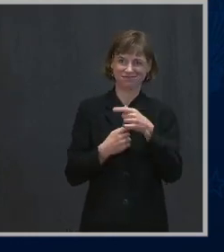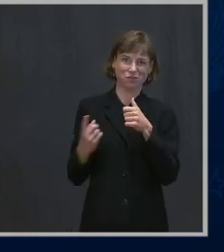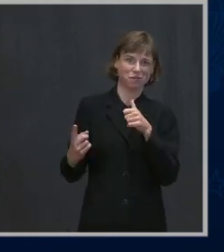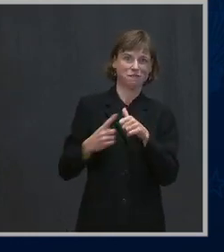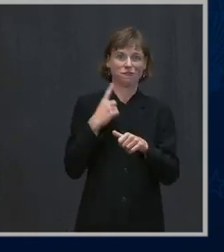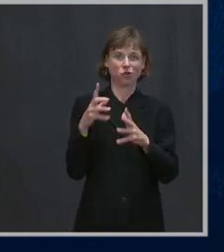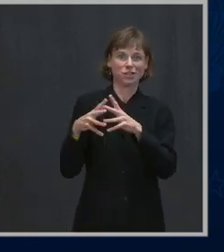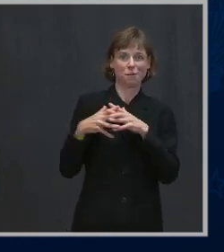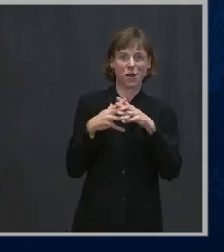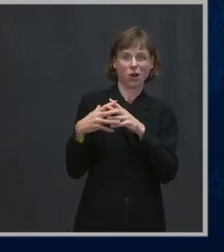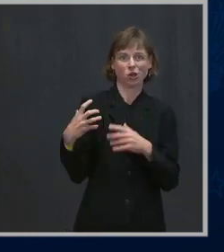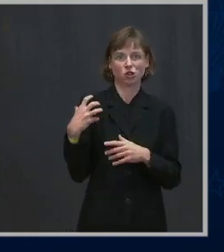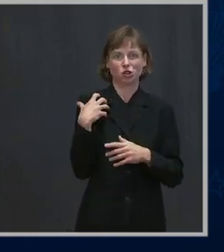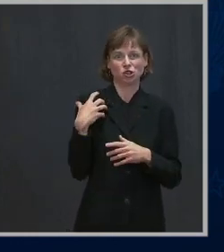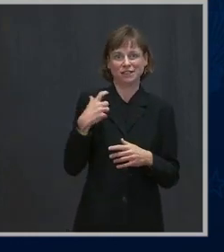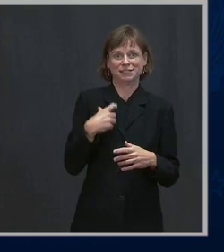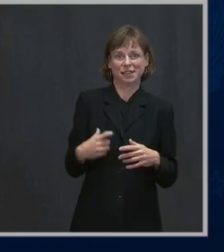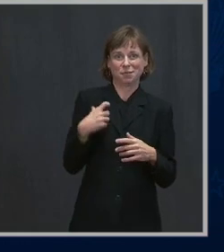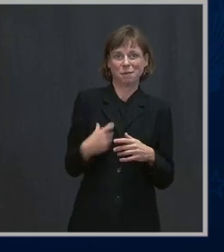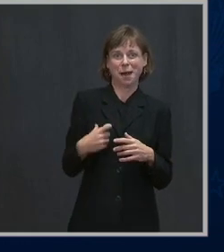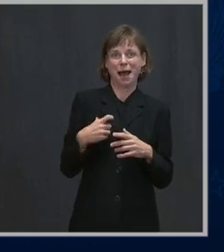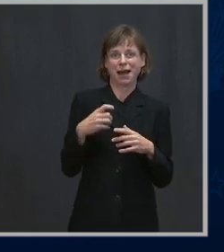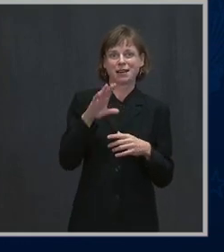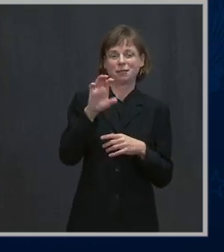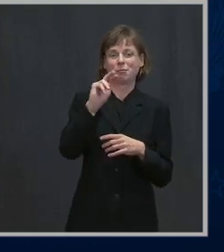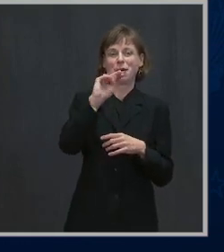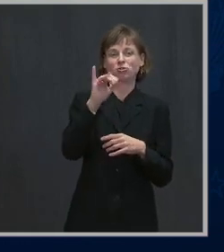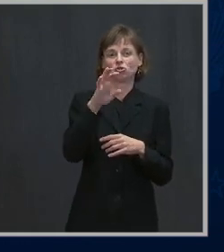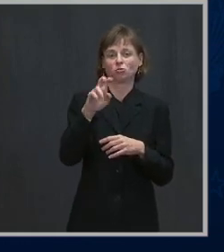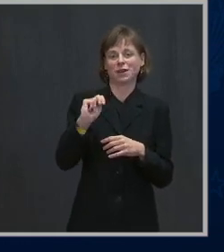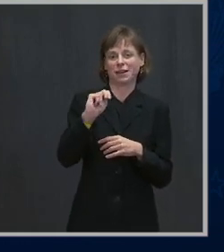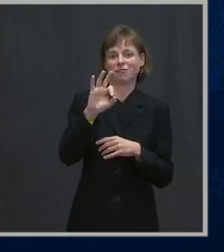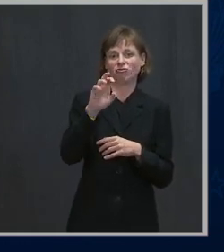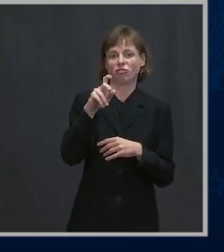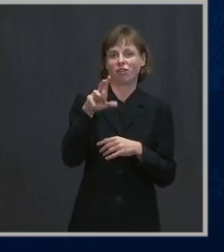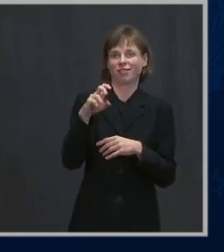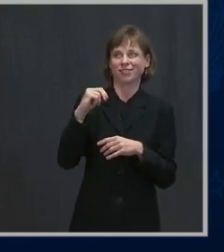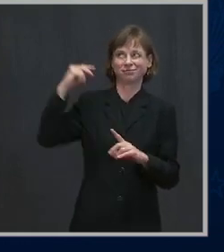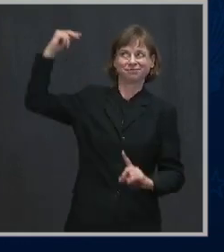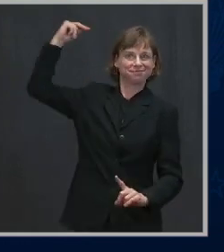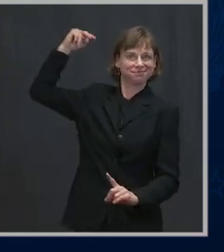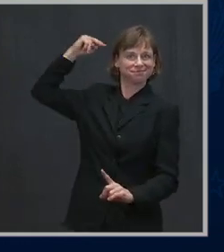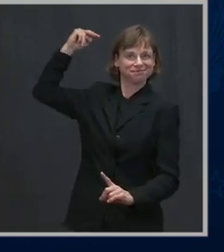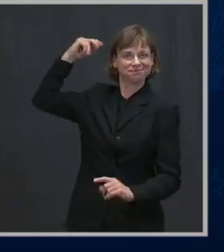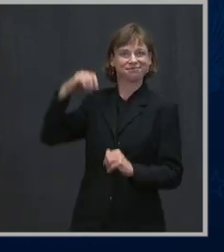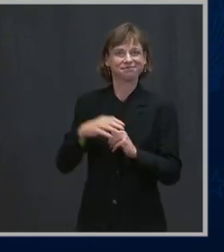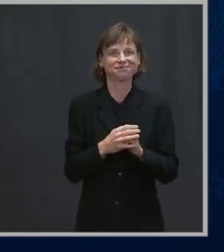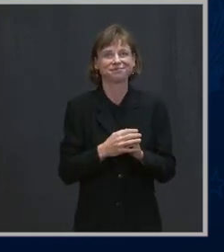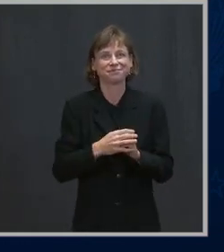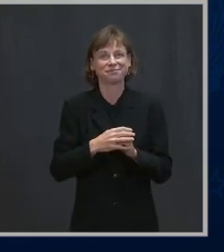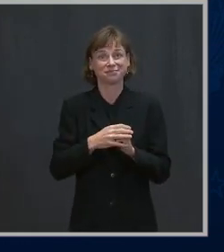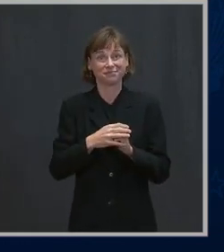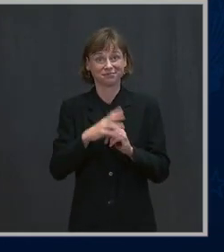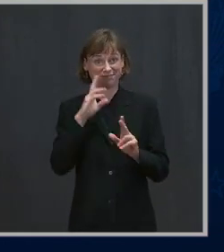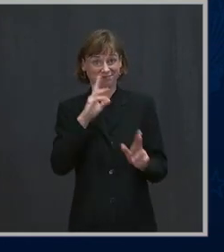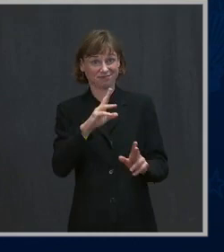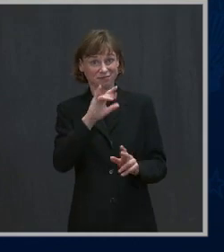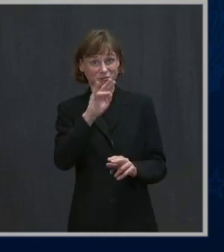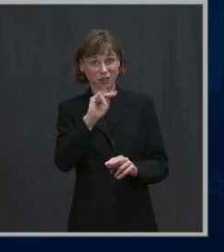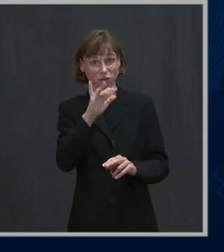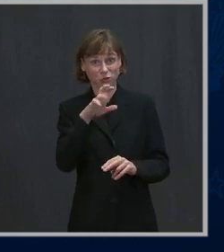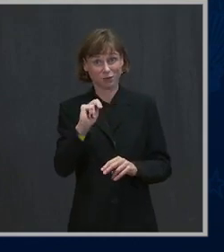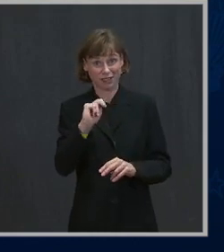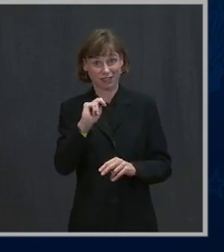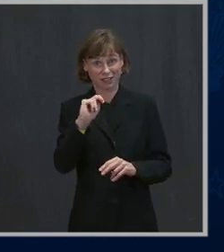diplomat benjamin franklin and by the way i want you all to know in the press i was the benjamin franklin professor of presidential